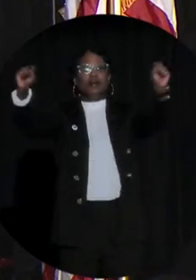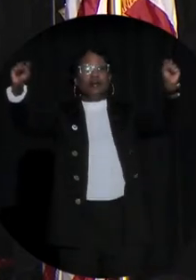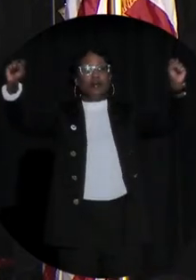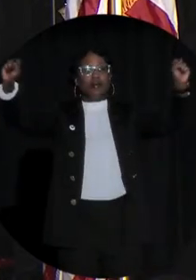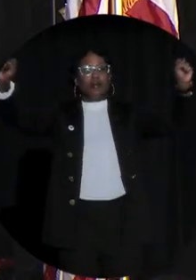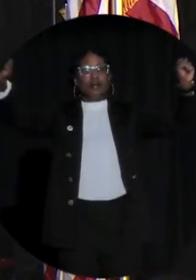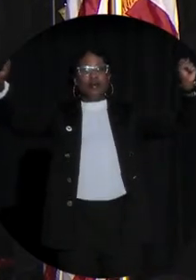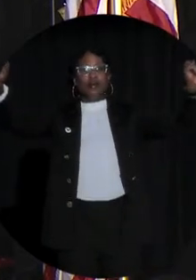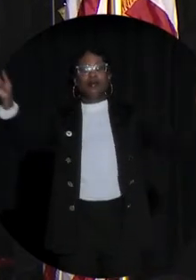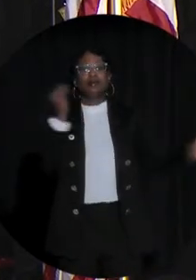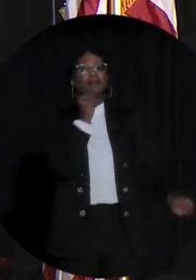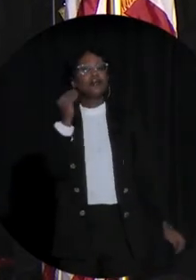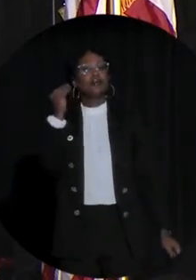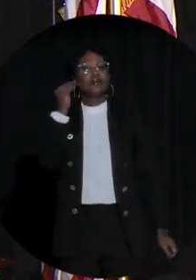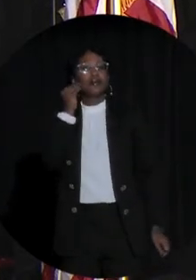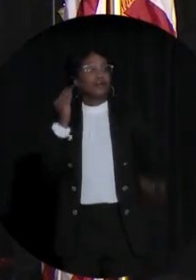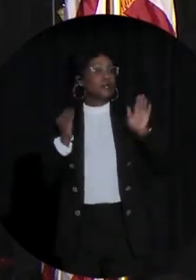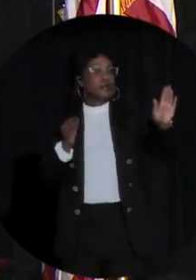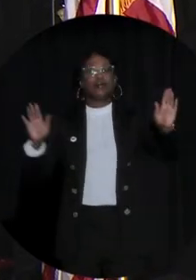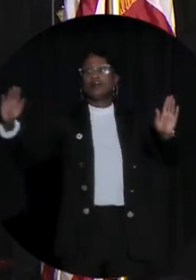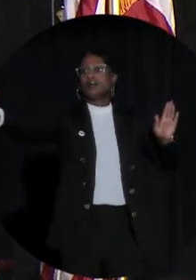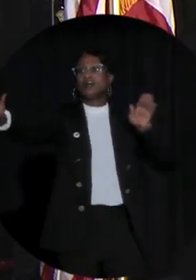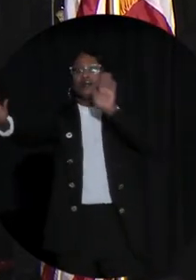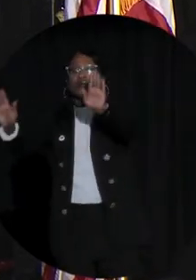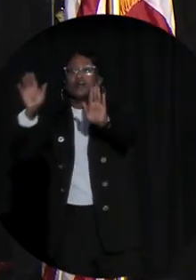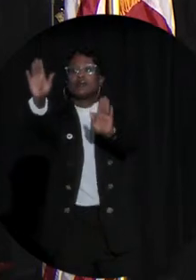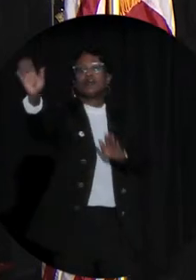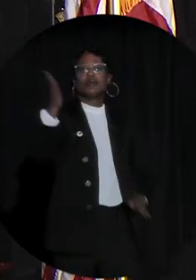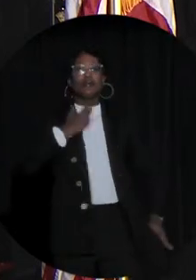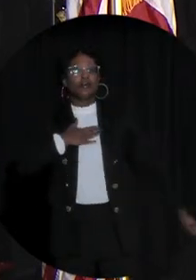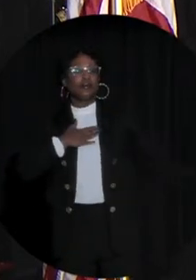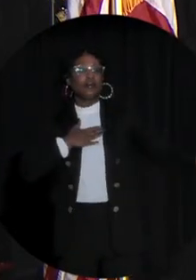and the home of the